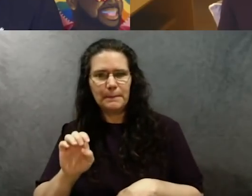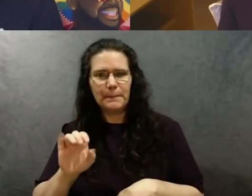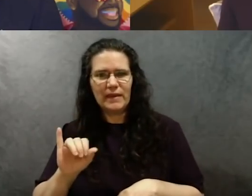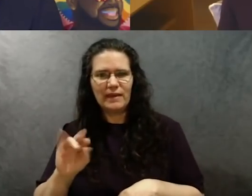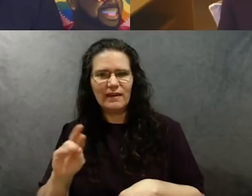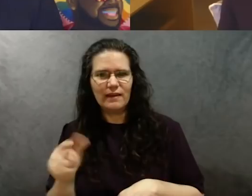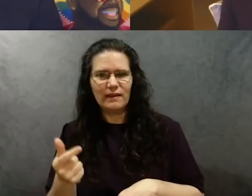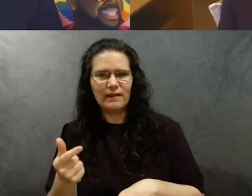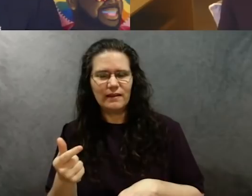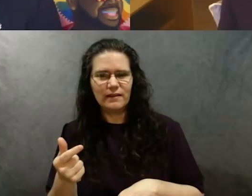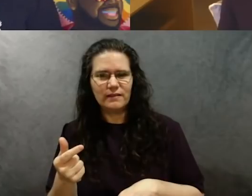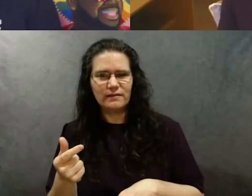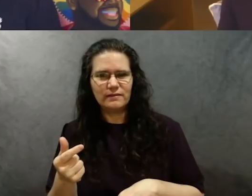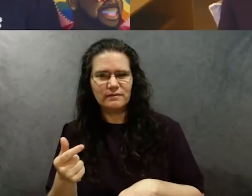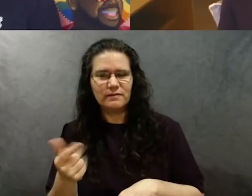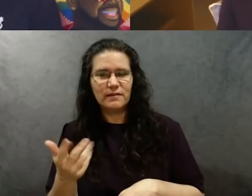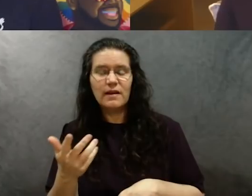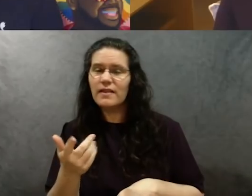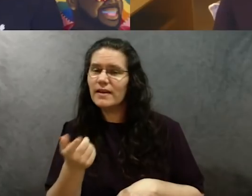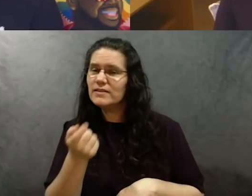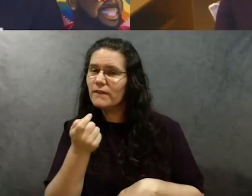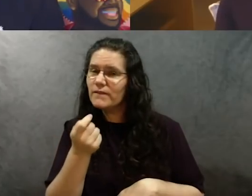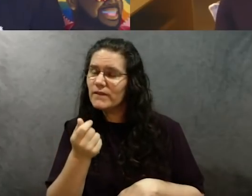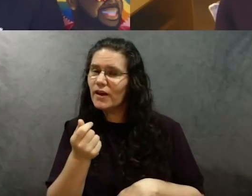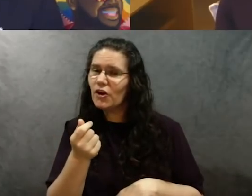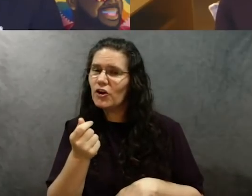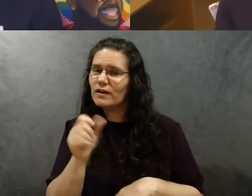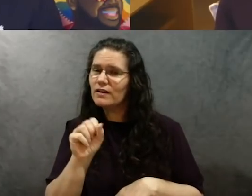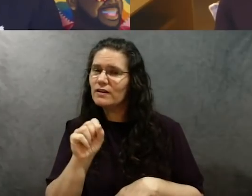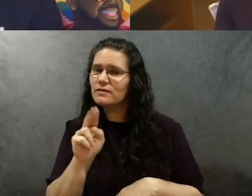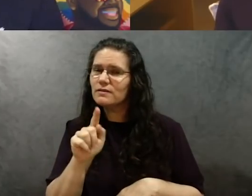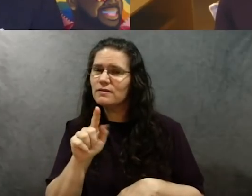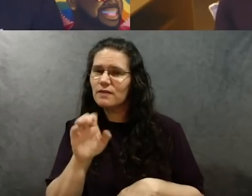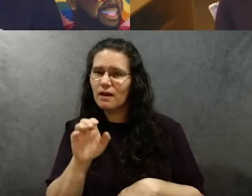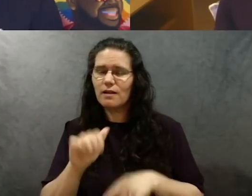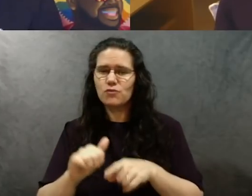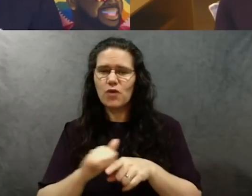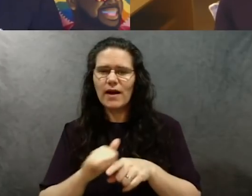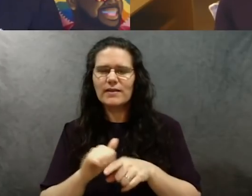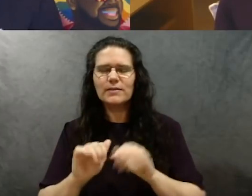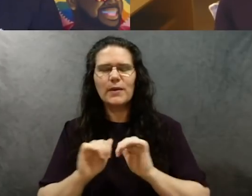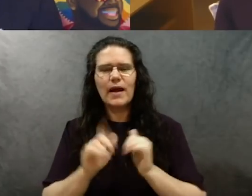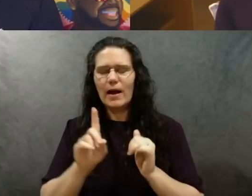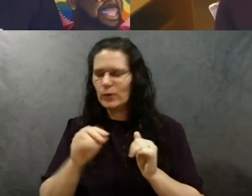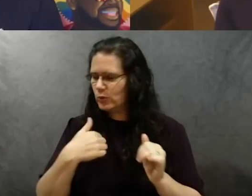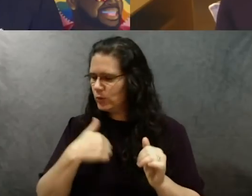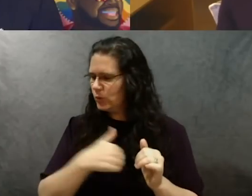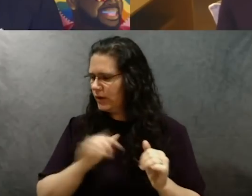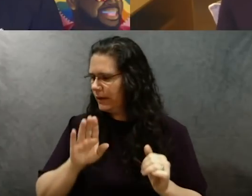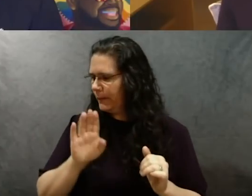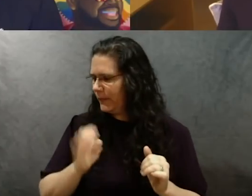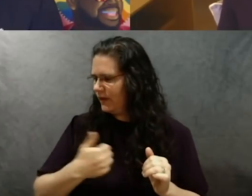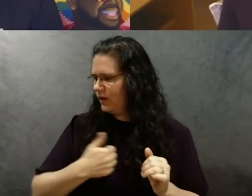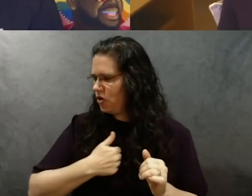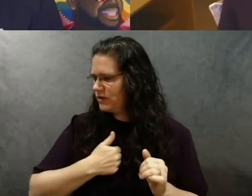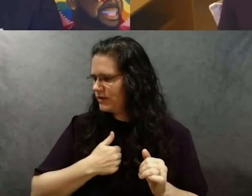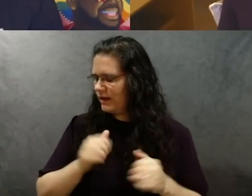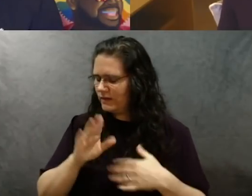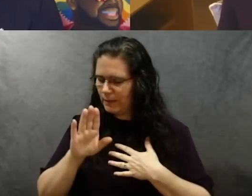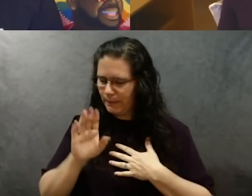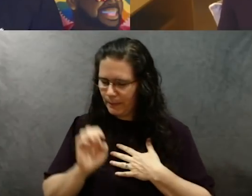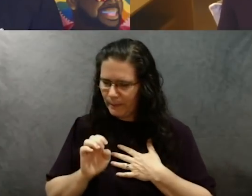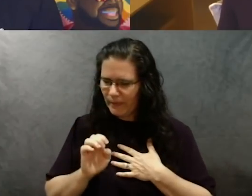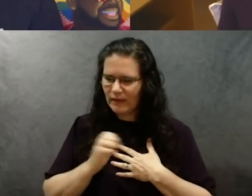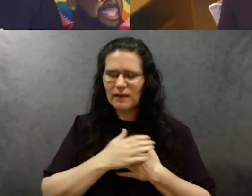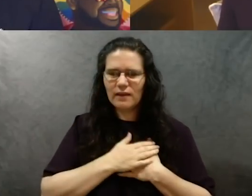and that's a very subtle practice, but how do we just be ourselves? How do we just be compassionate? How do we just